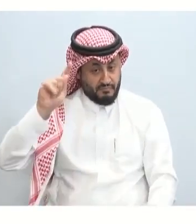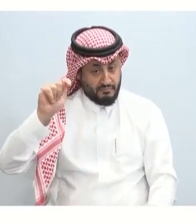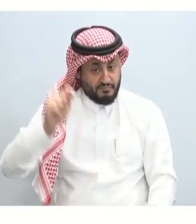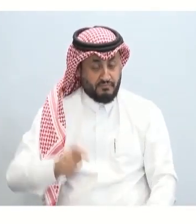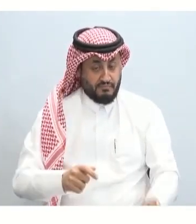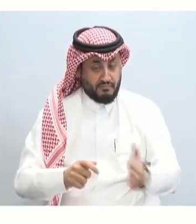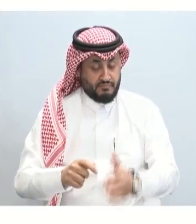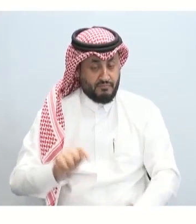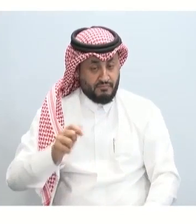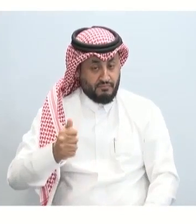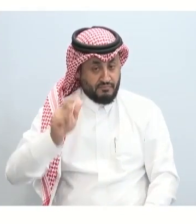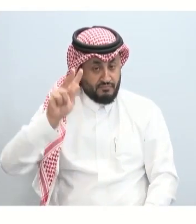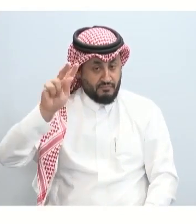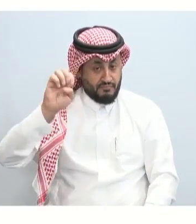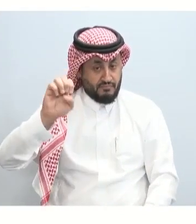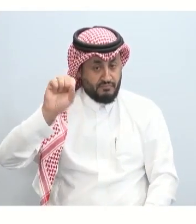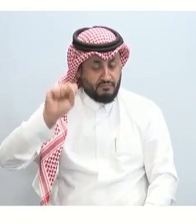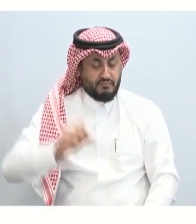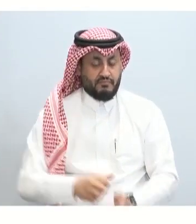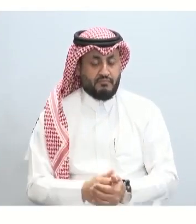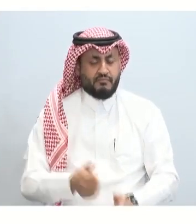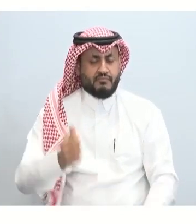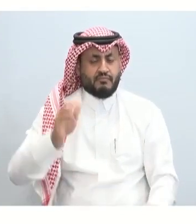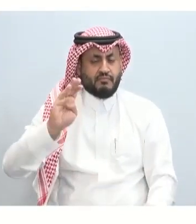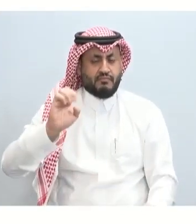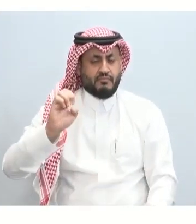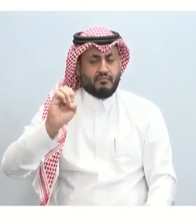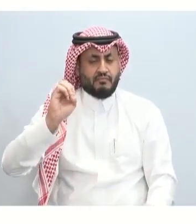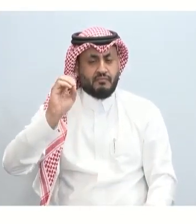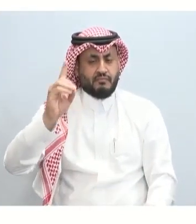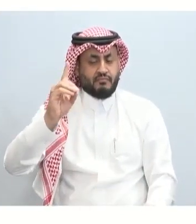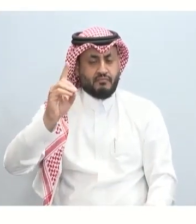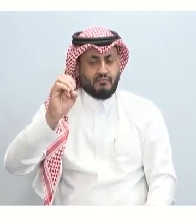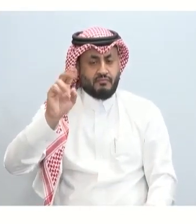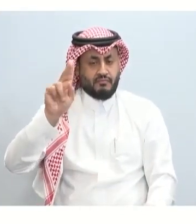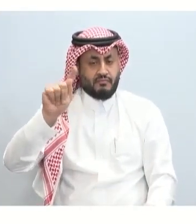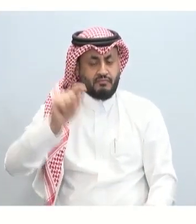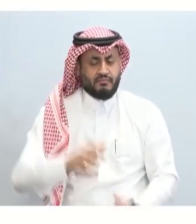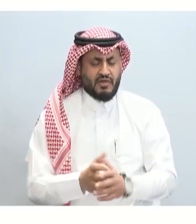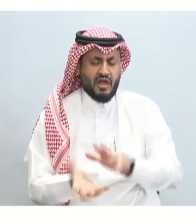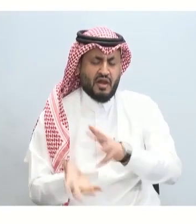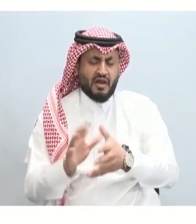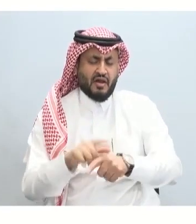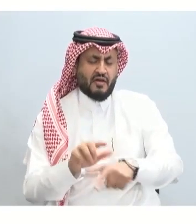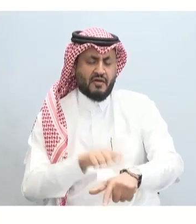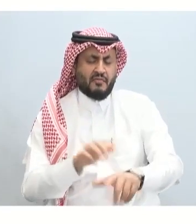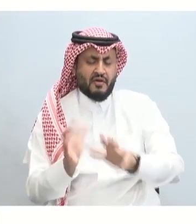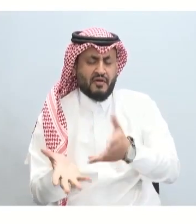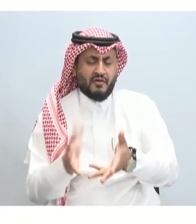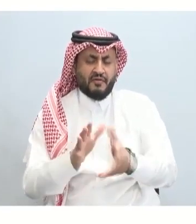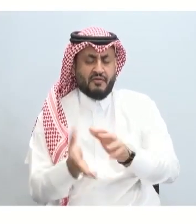about. And then we can name any of the, we can name any of